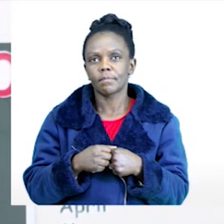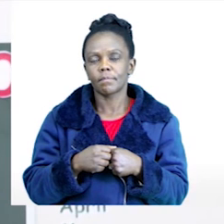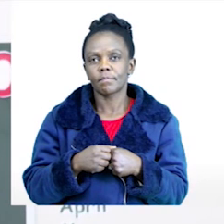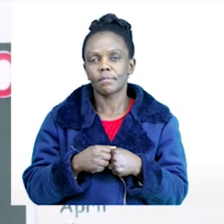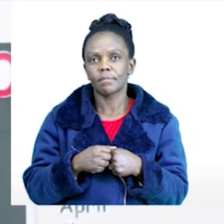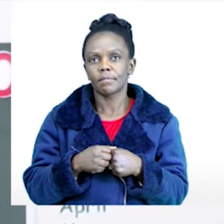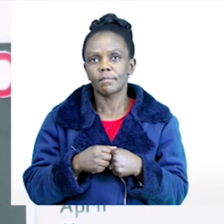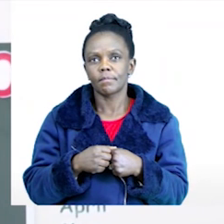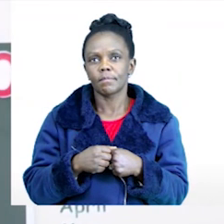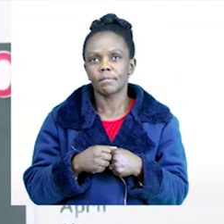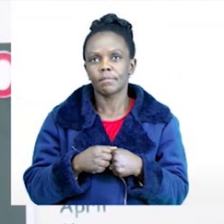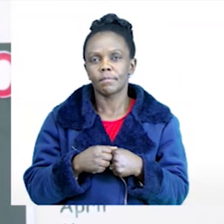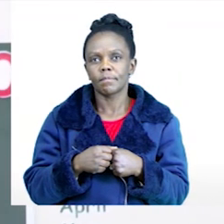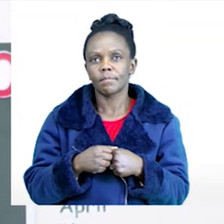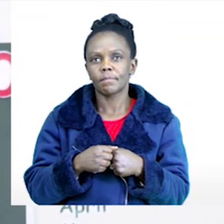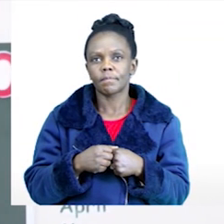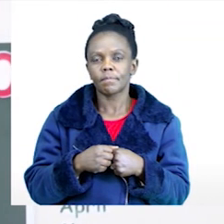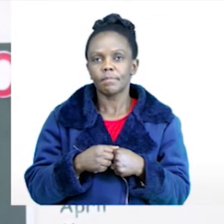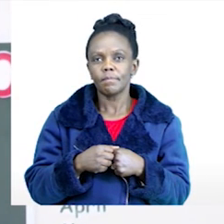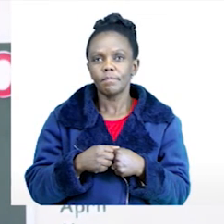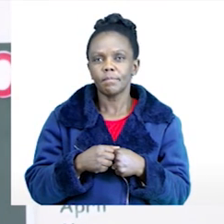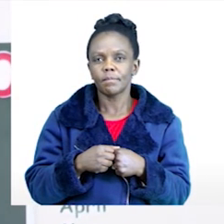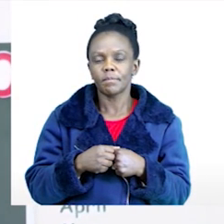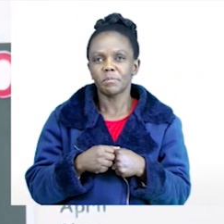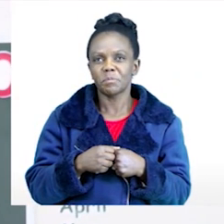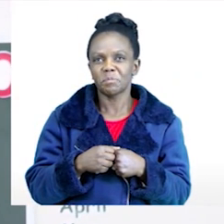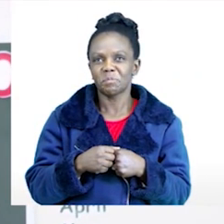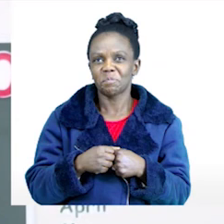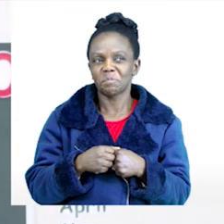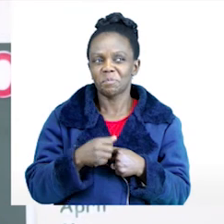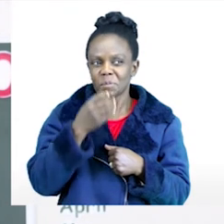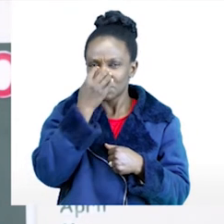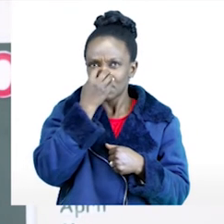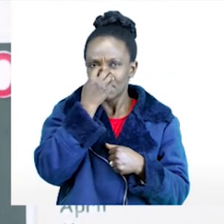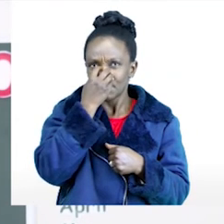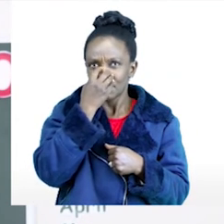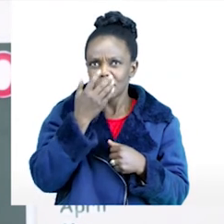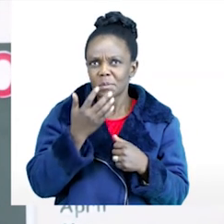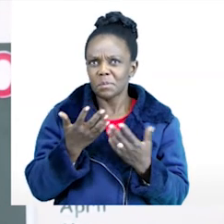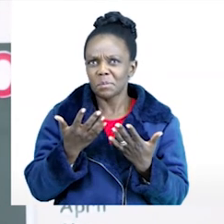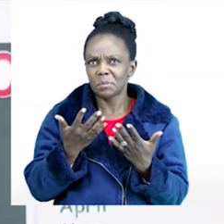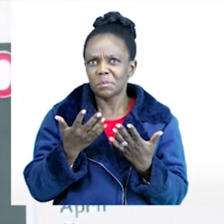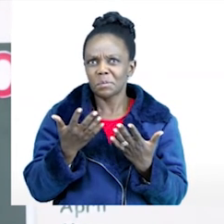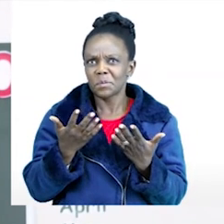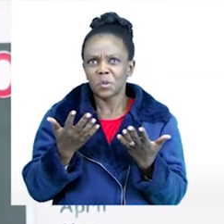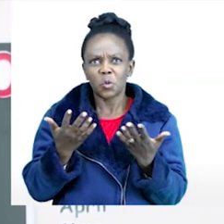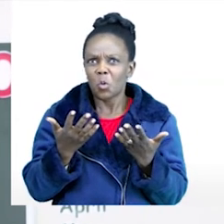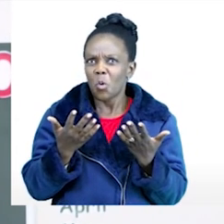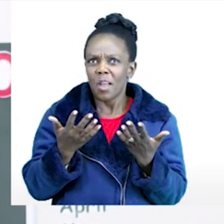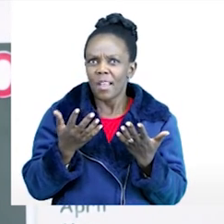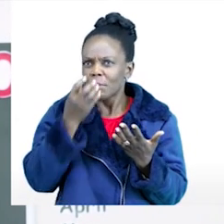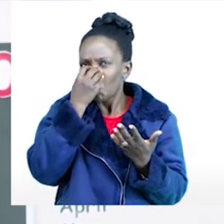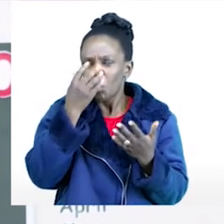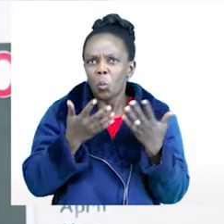anything. Zoe told me that she had gone out of space in a rocket. So I wonder if she's back.